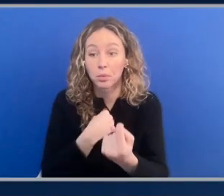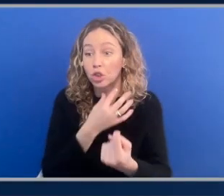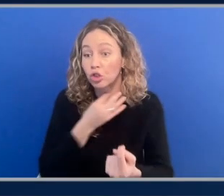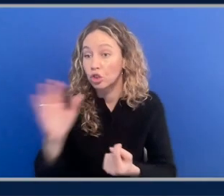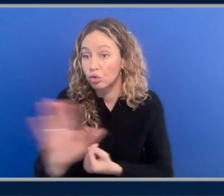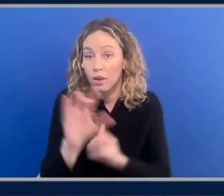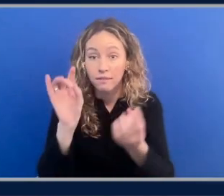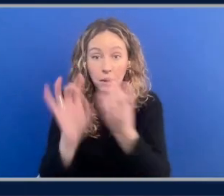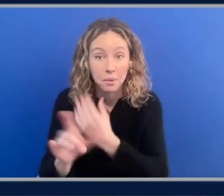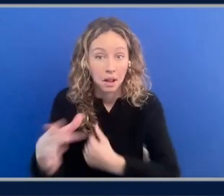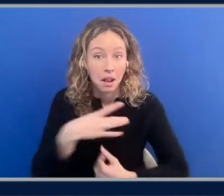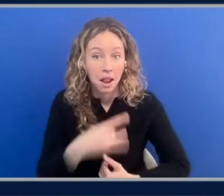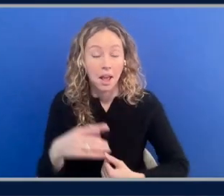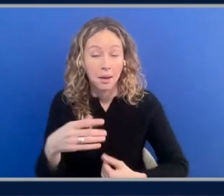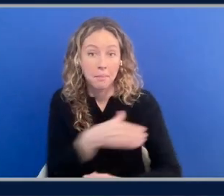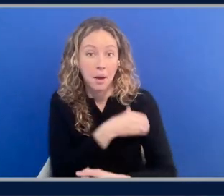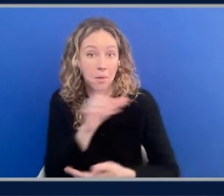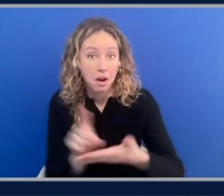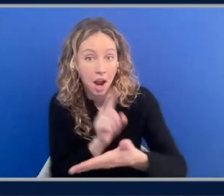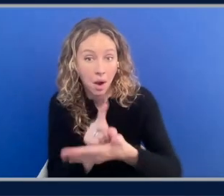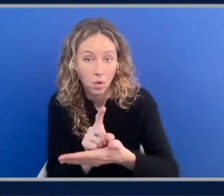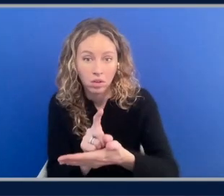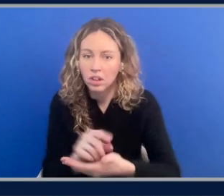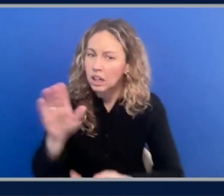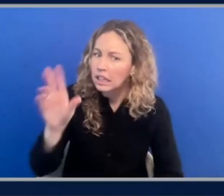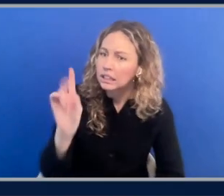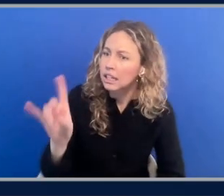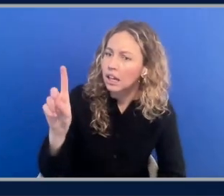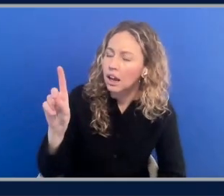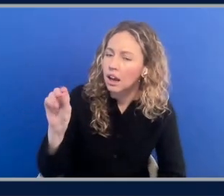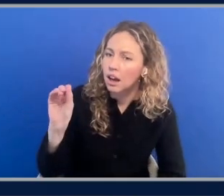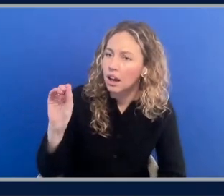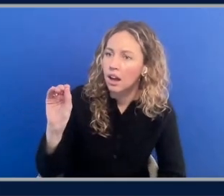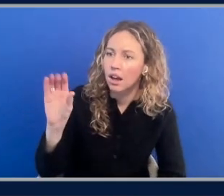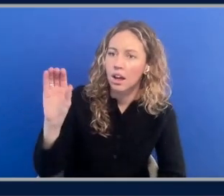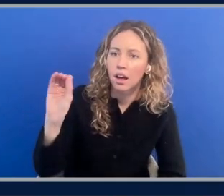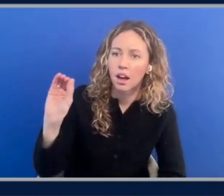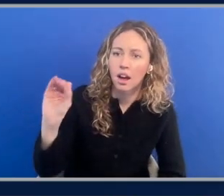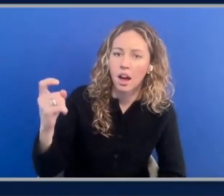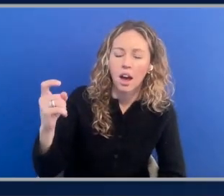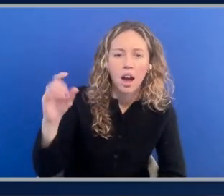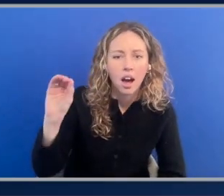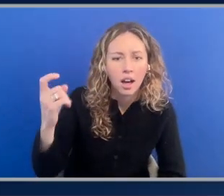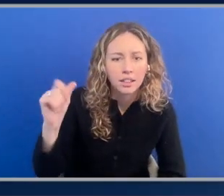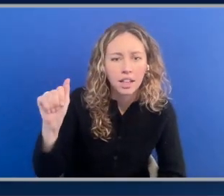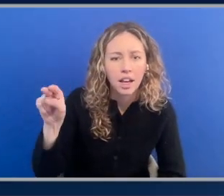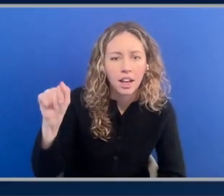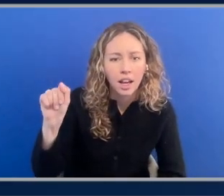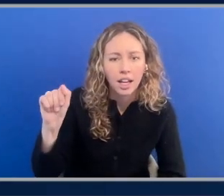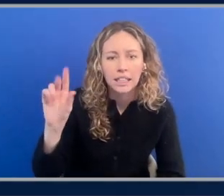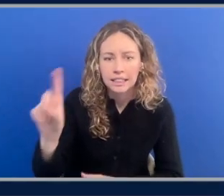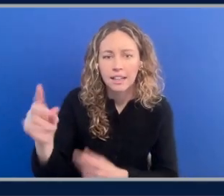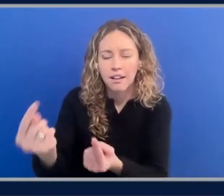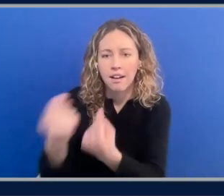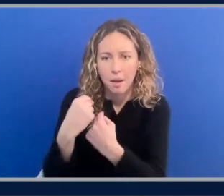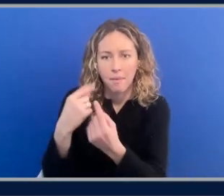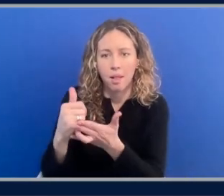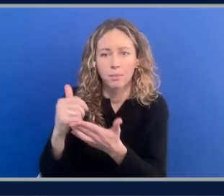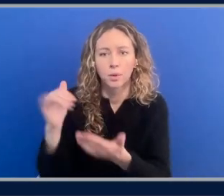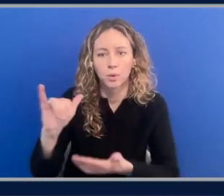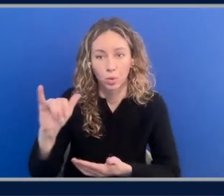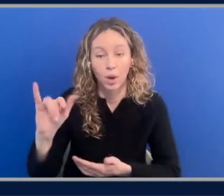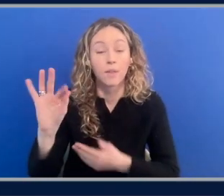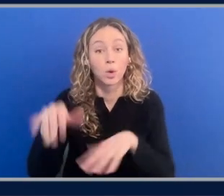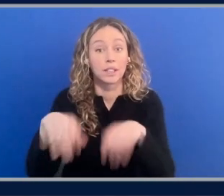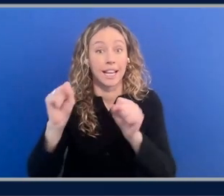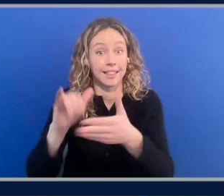the power hour. Didn't you have training. Oksana come in and do one episode? Oksana came in at the very end. Oksana is, if you actually take the Skill Builder training, Oksana is the